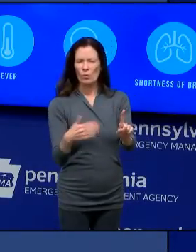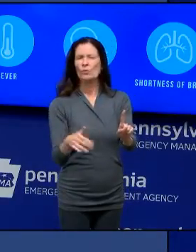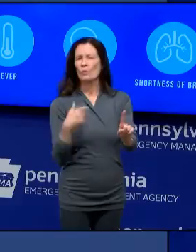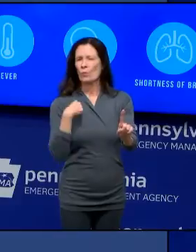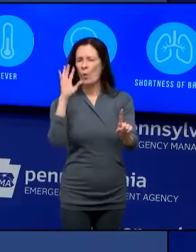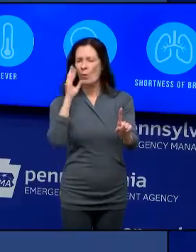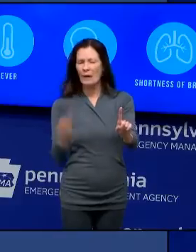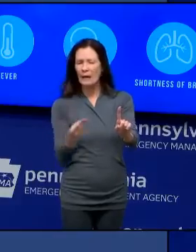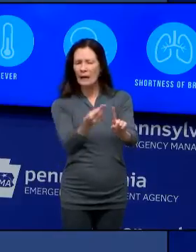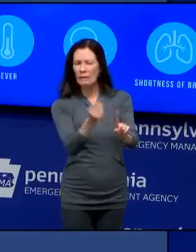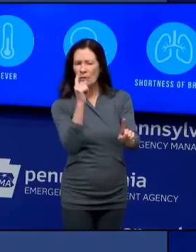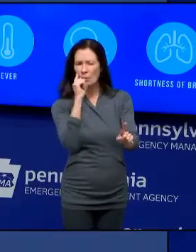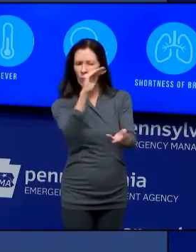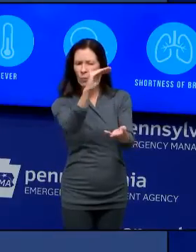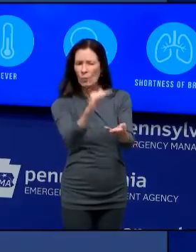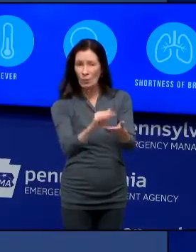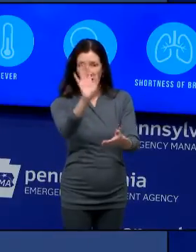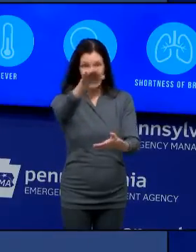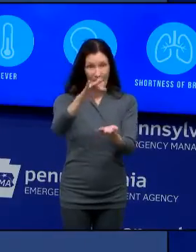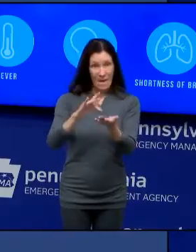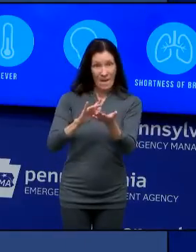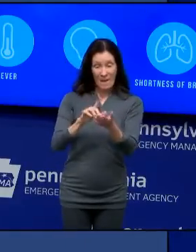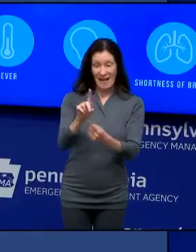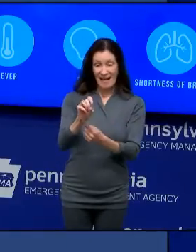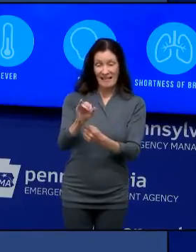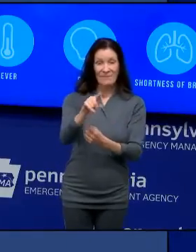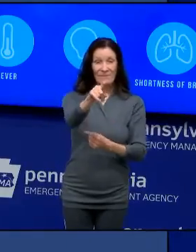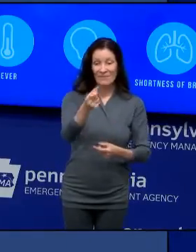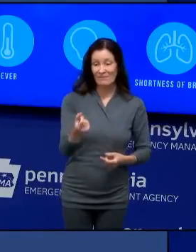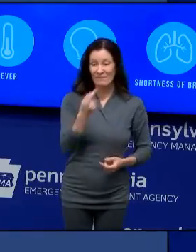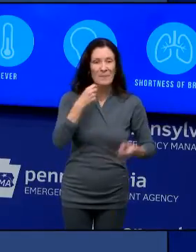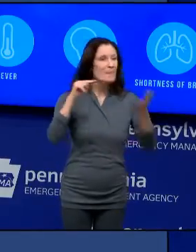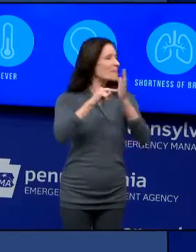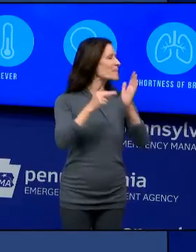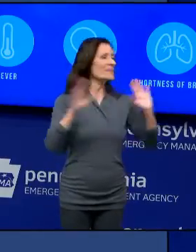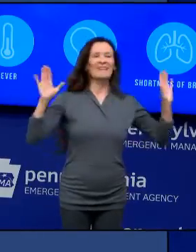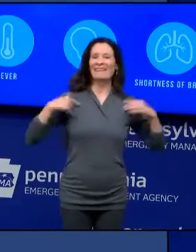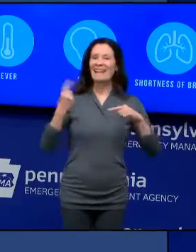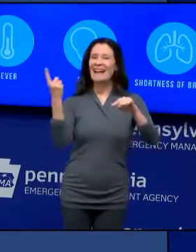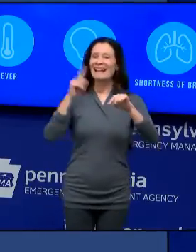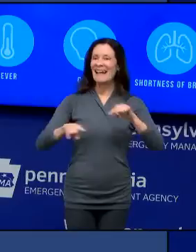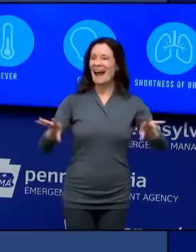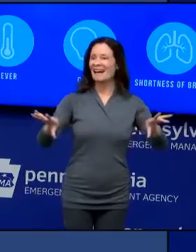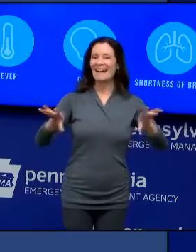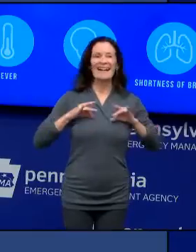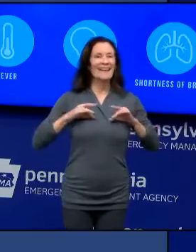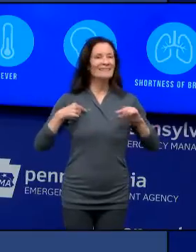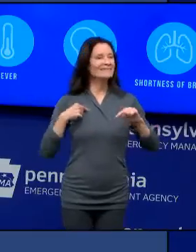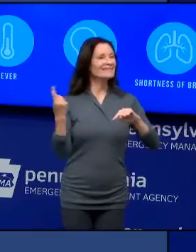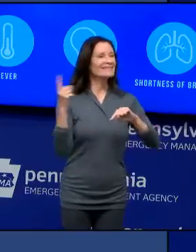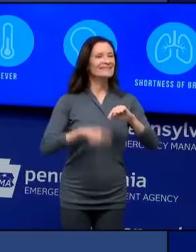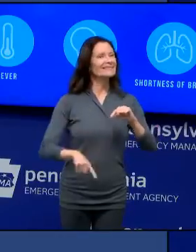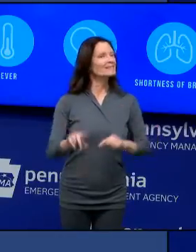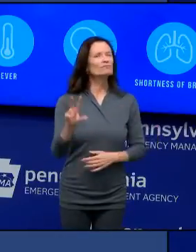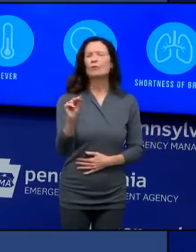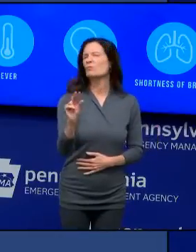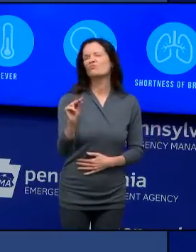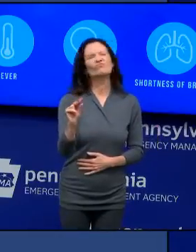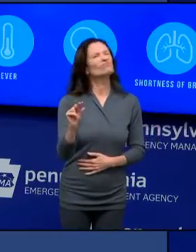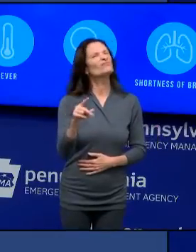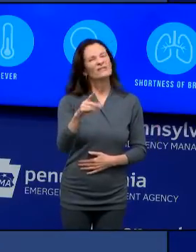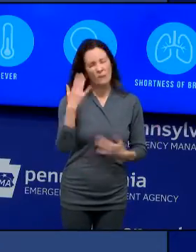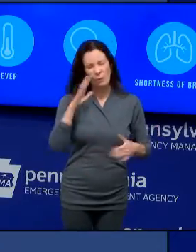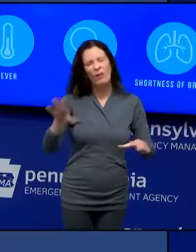just mildly ill at home. This would be for the sickest patients in the hospital, intensive care unit,